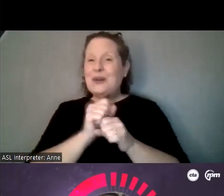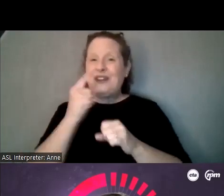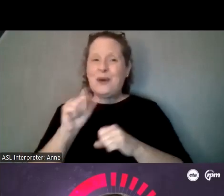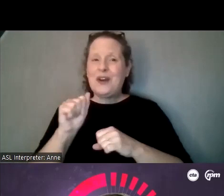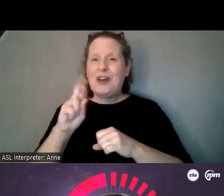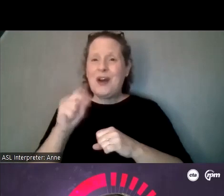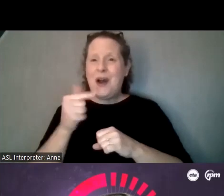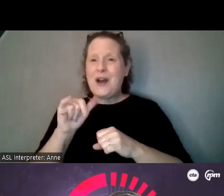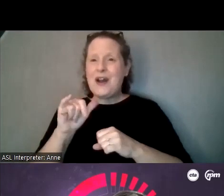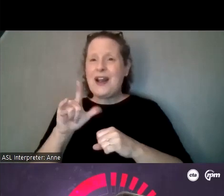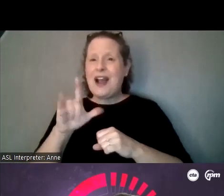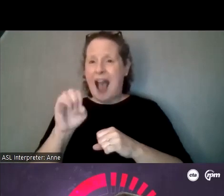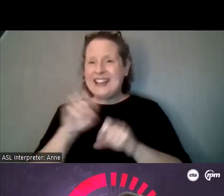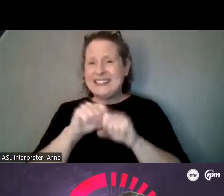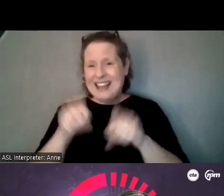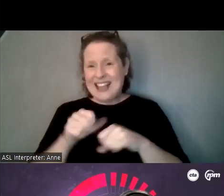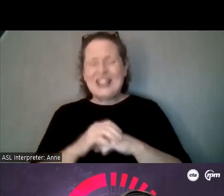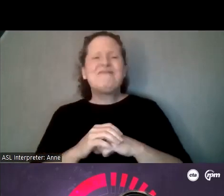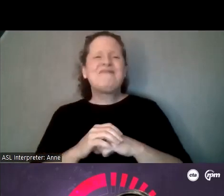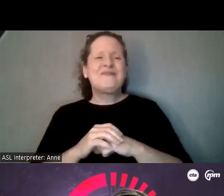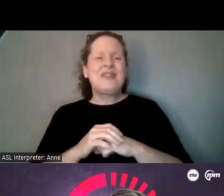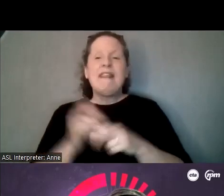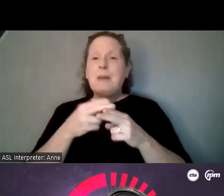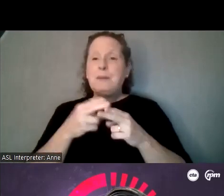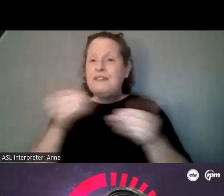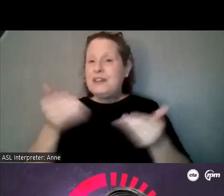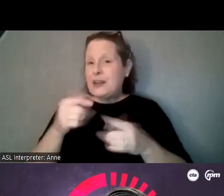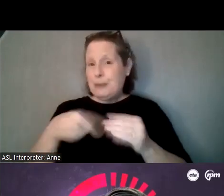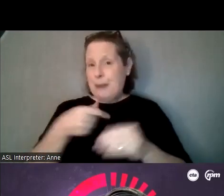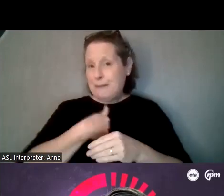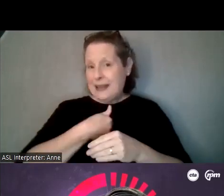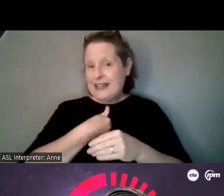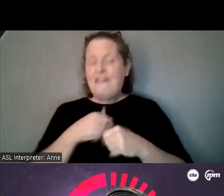Station. And so the brief introduction about myself before